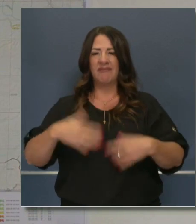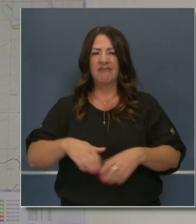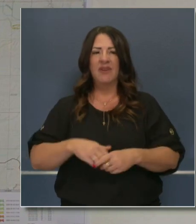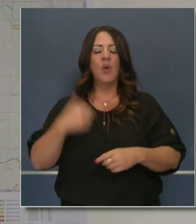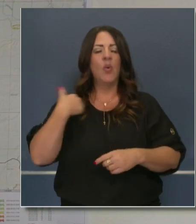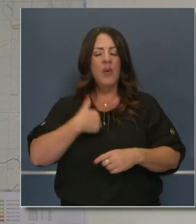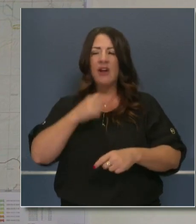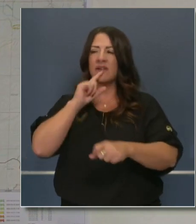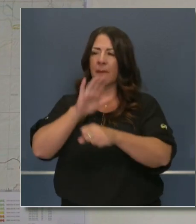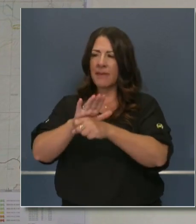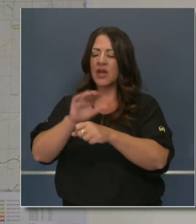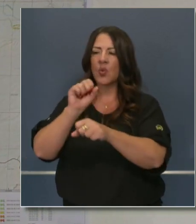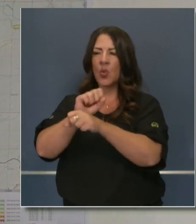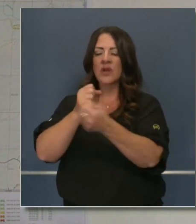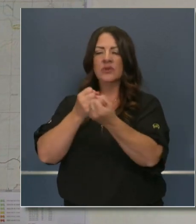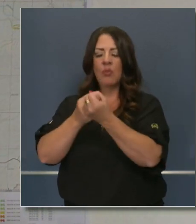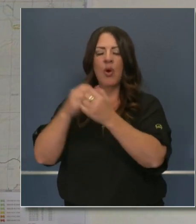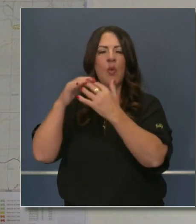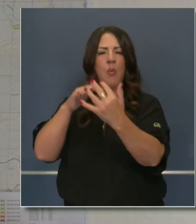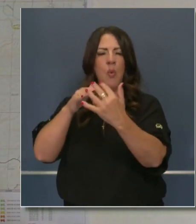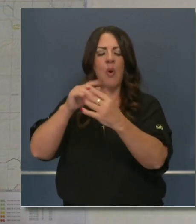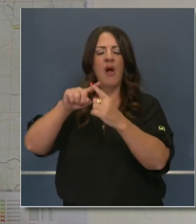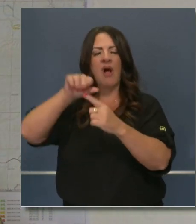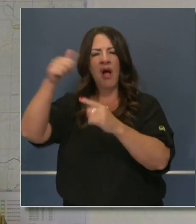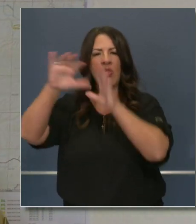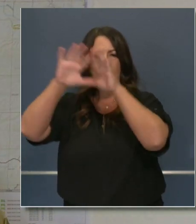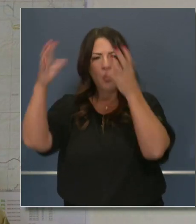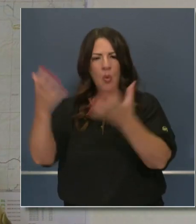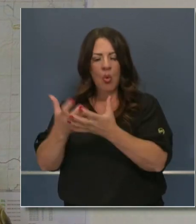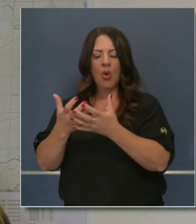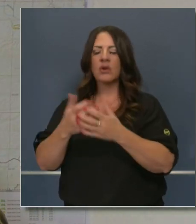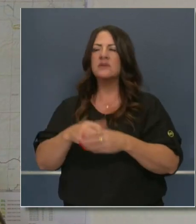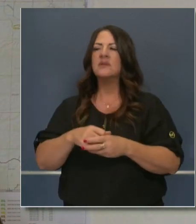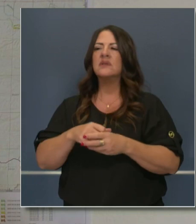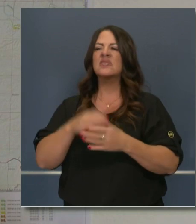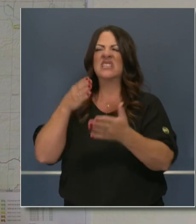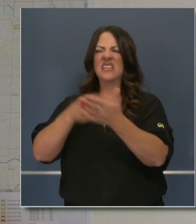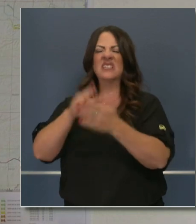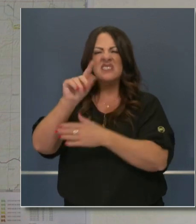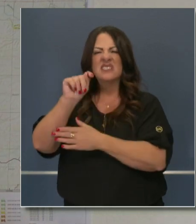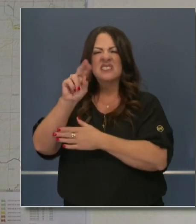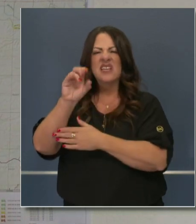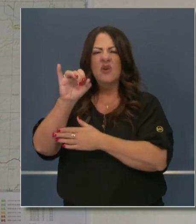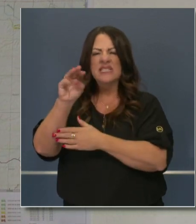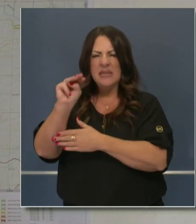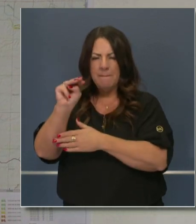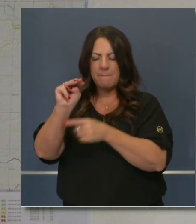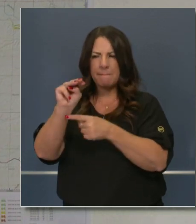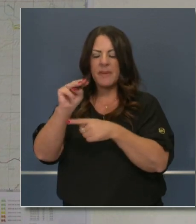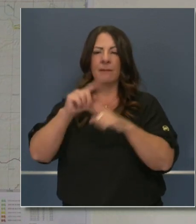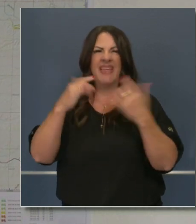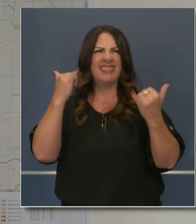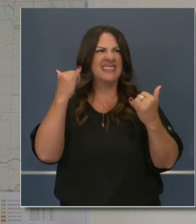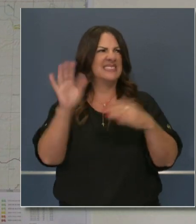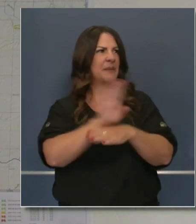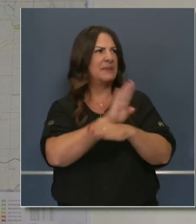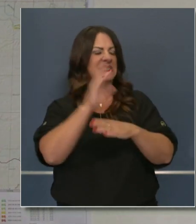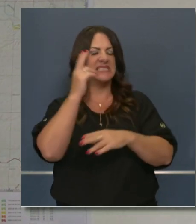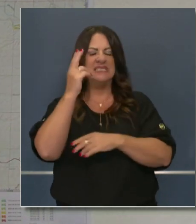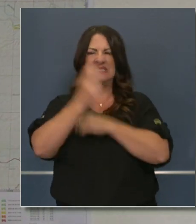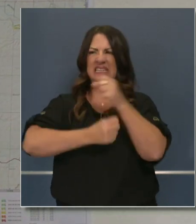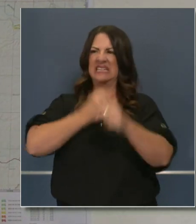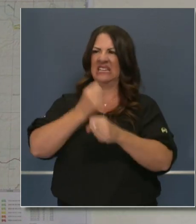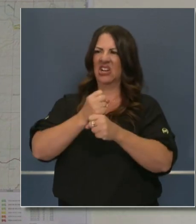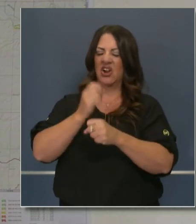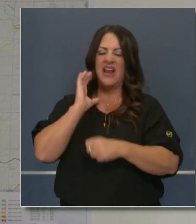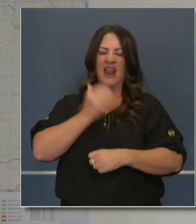commitments with the war fight that we've had ongoing since the global war on terror started, this has been our busiest year in the history of the California National